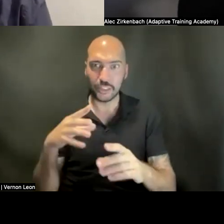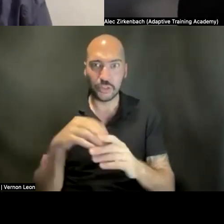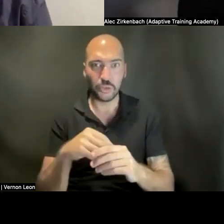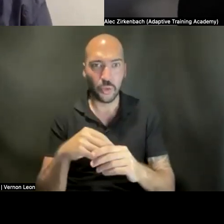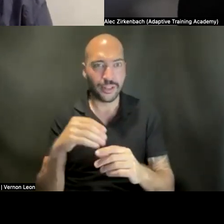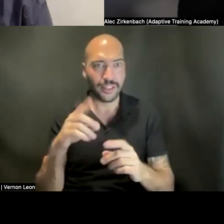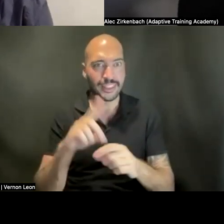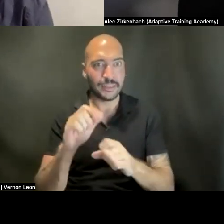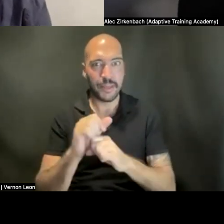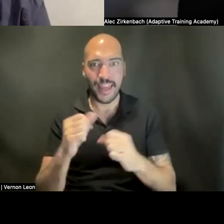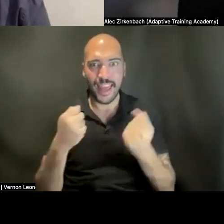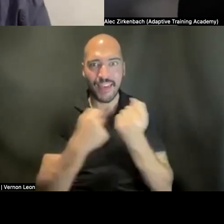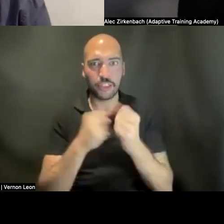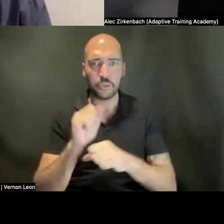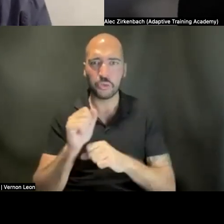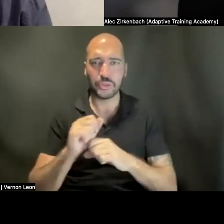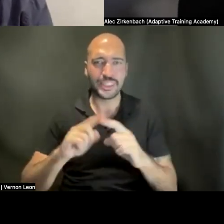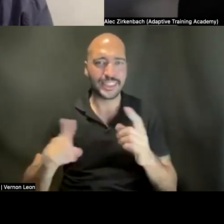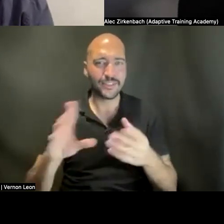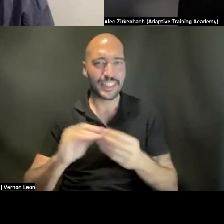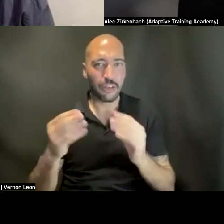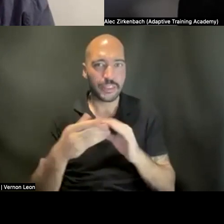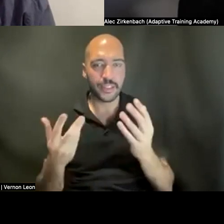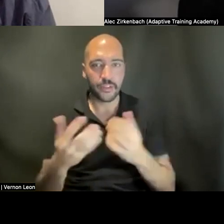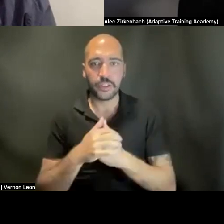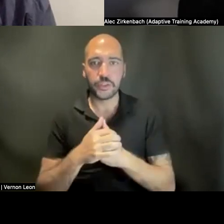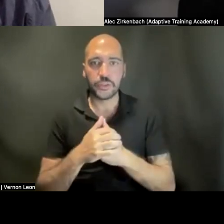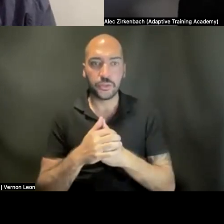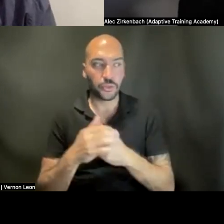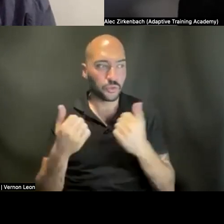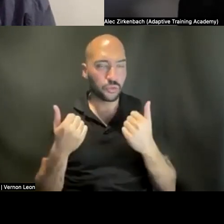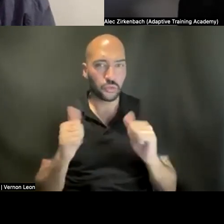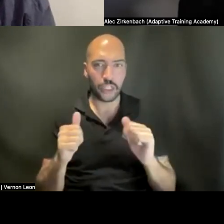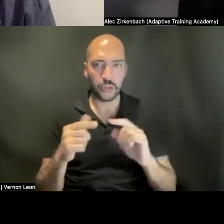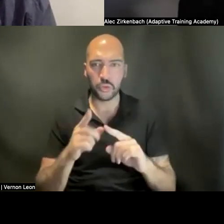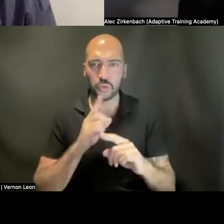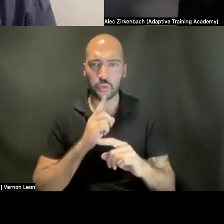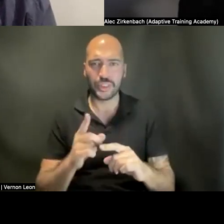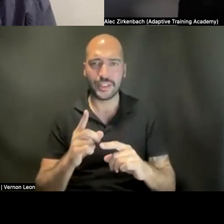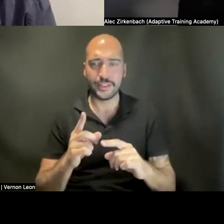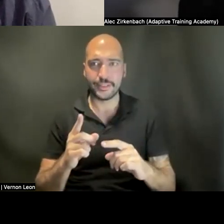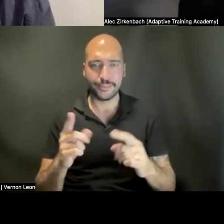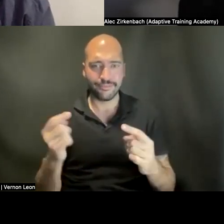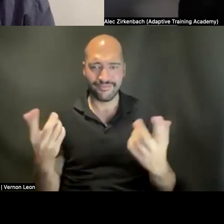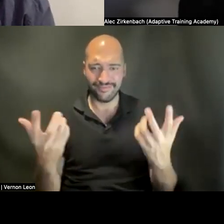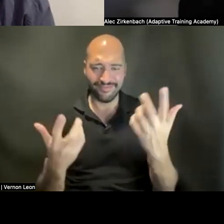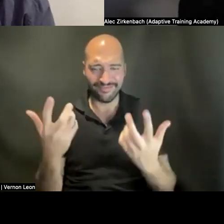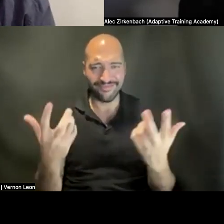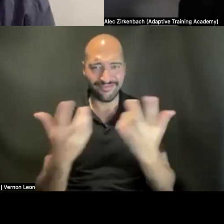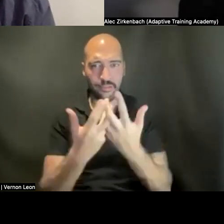was a very different narrative, and trying to really kind of reconcile the